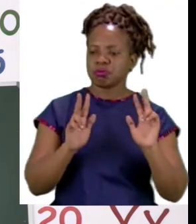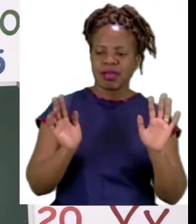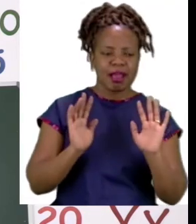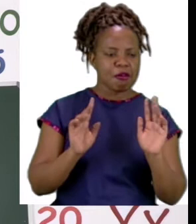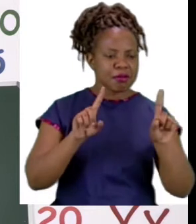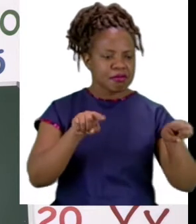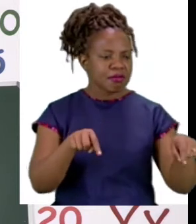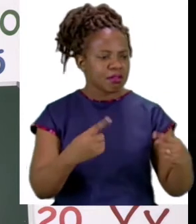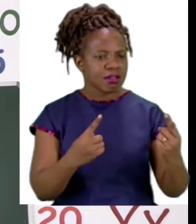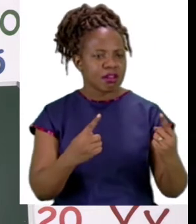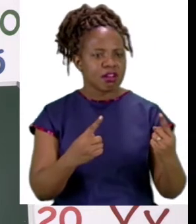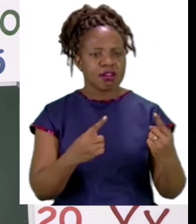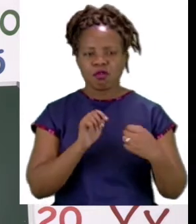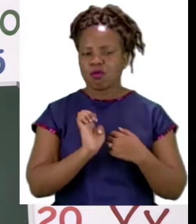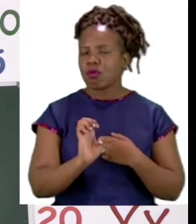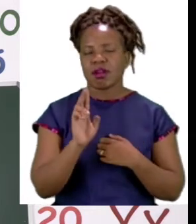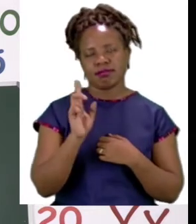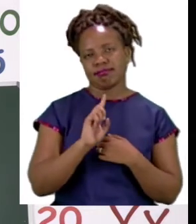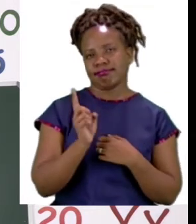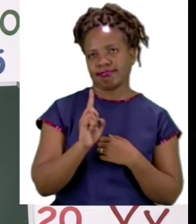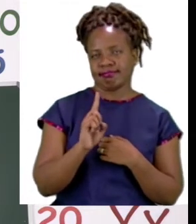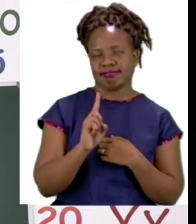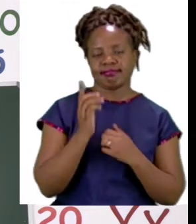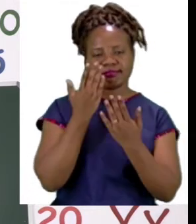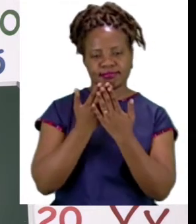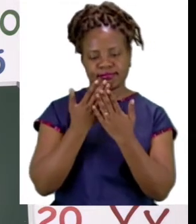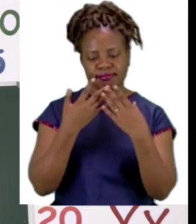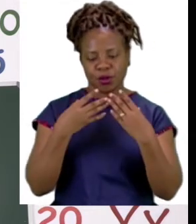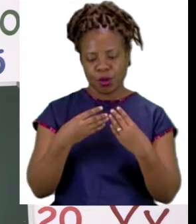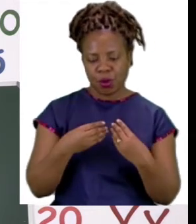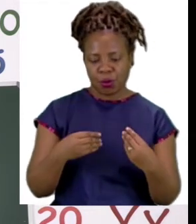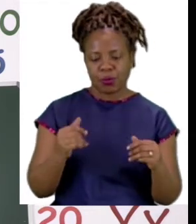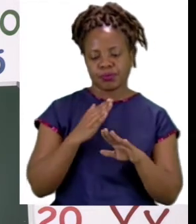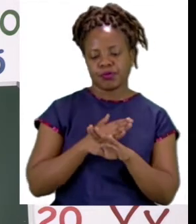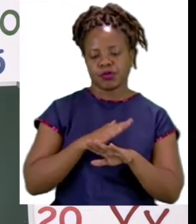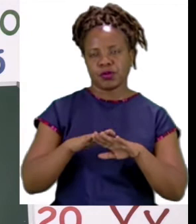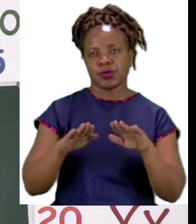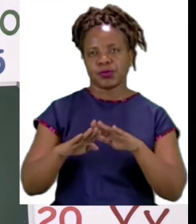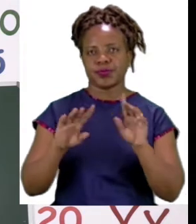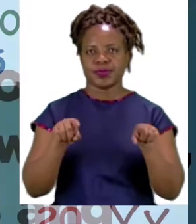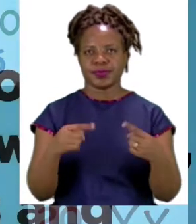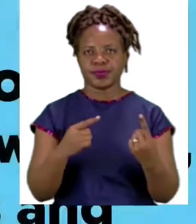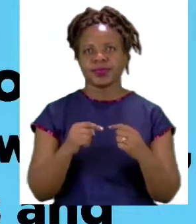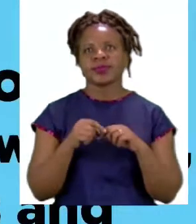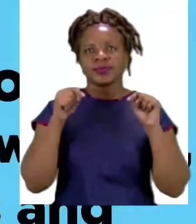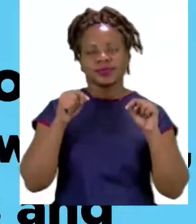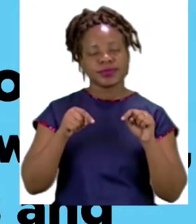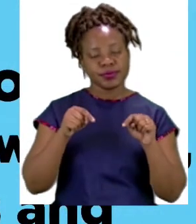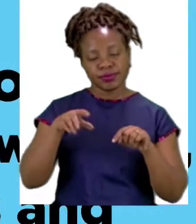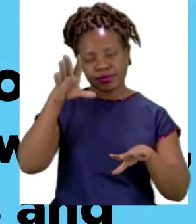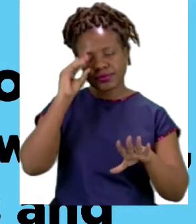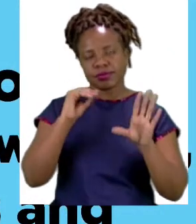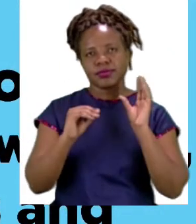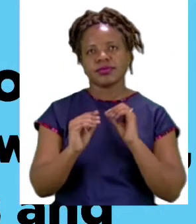us. Make sure your hands are dry before you touch anything else. Well done. For today's